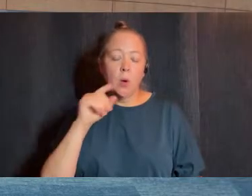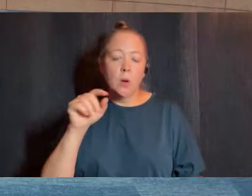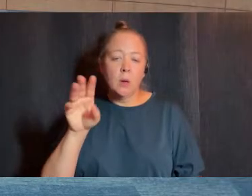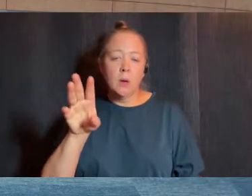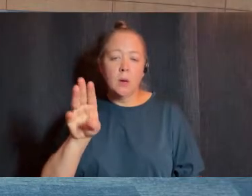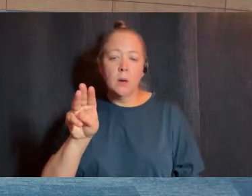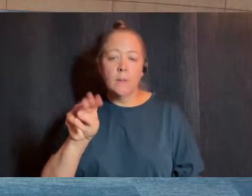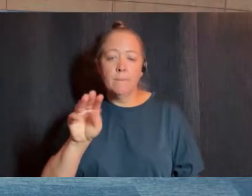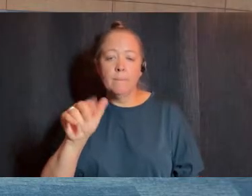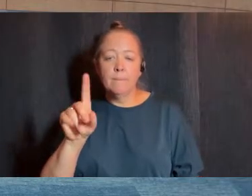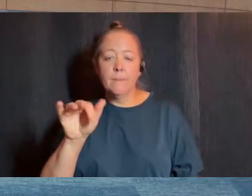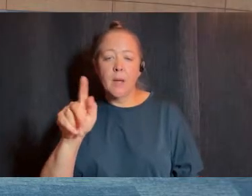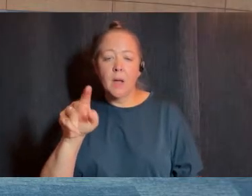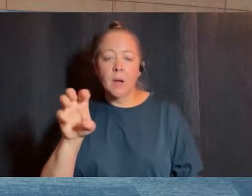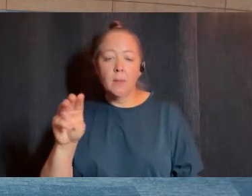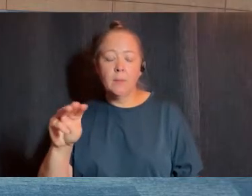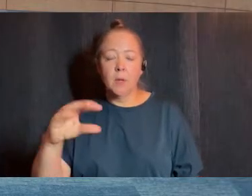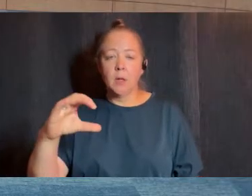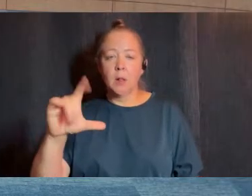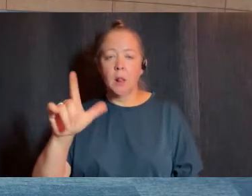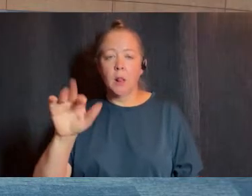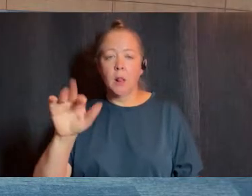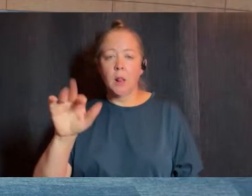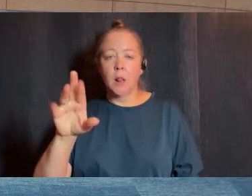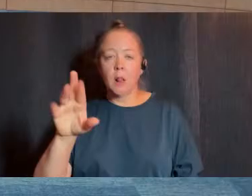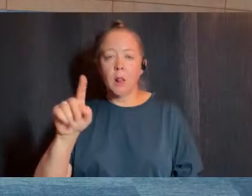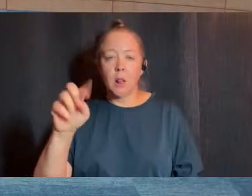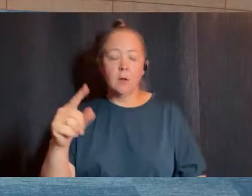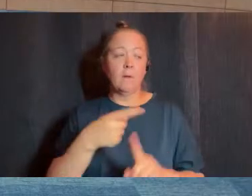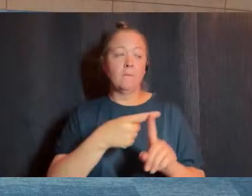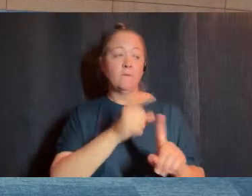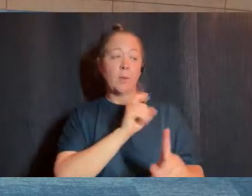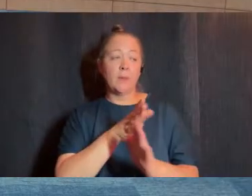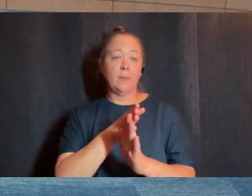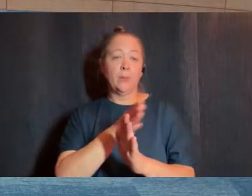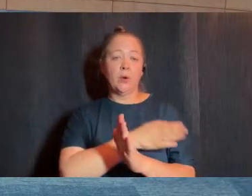From the previous meeting, we have the GIC discussion,